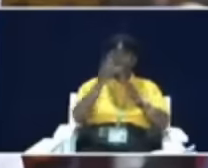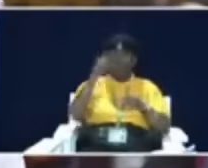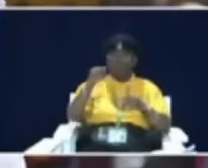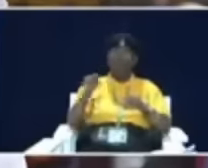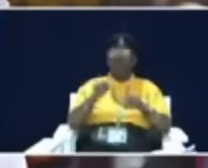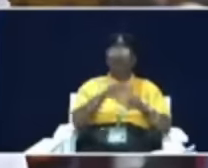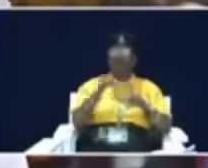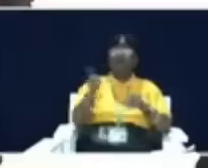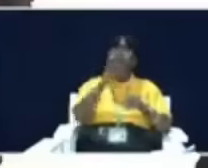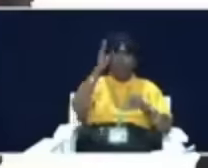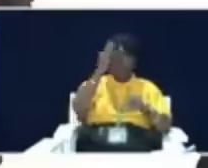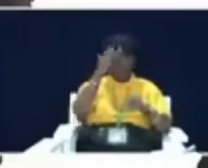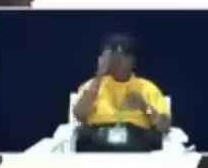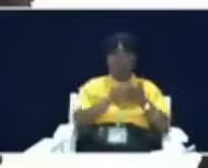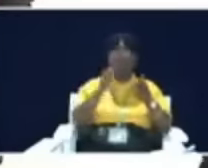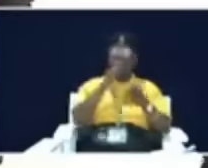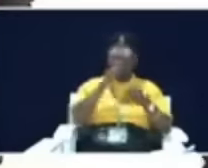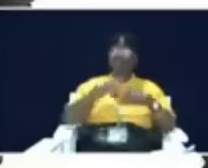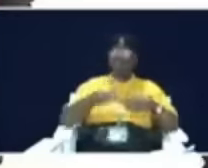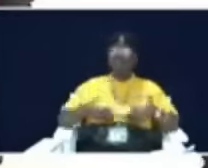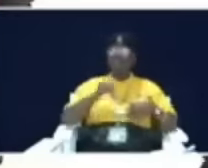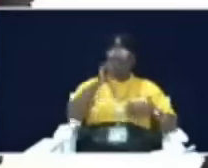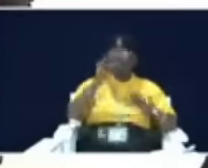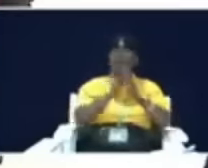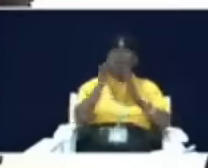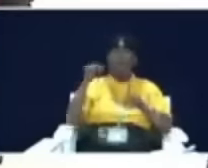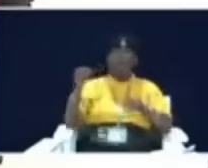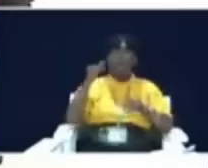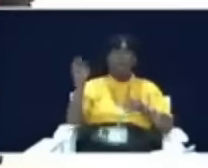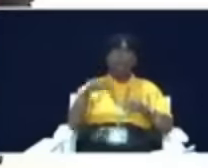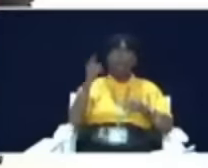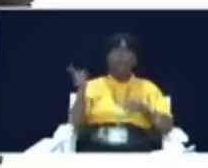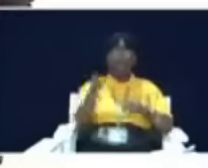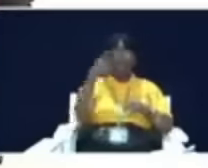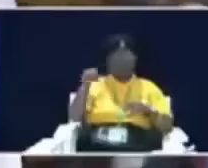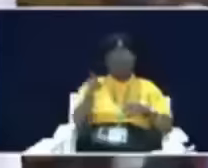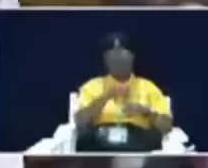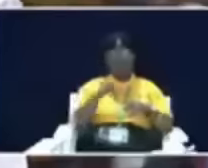Congratulations. We will wait a little bit for you while